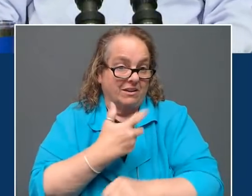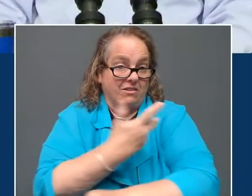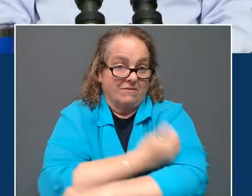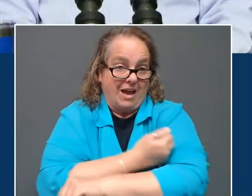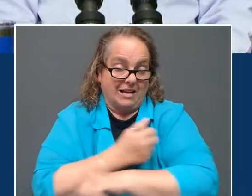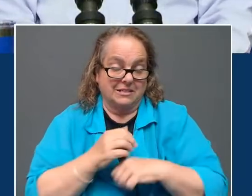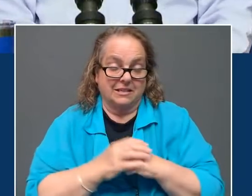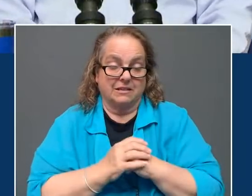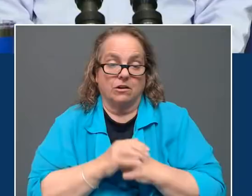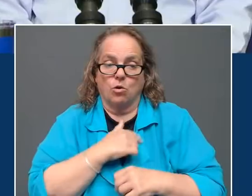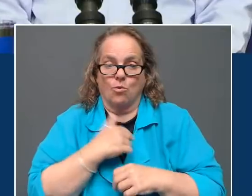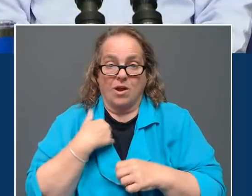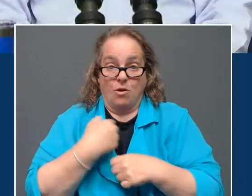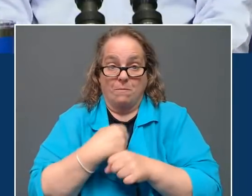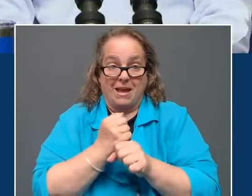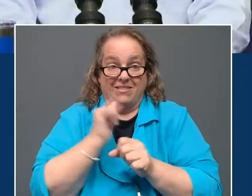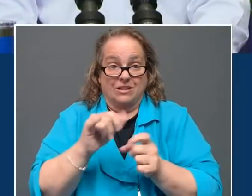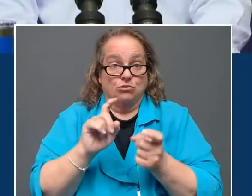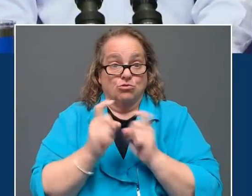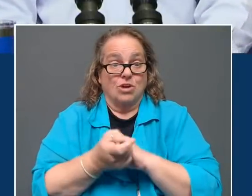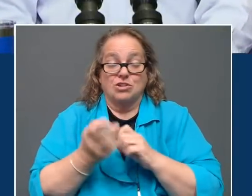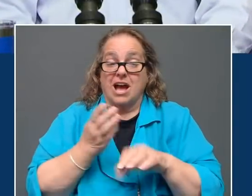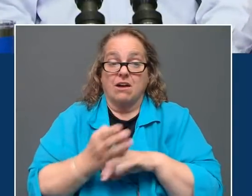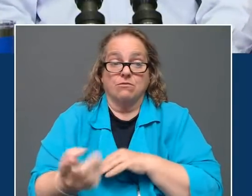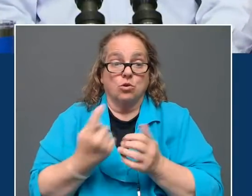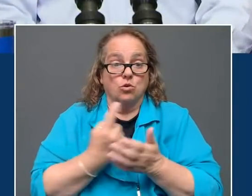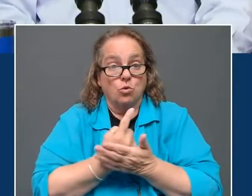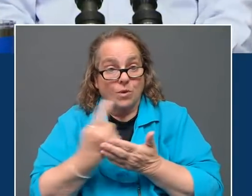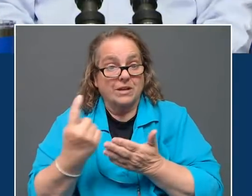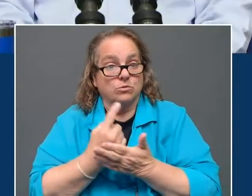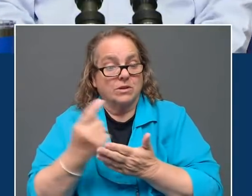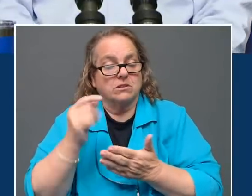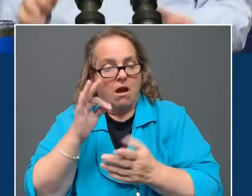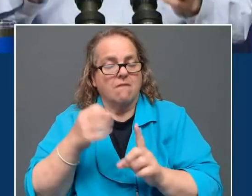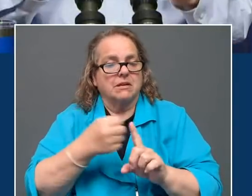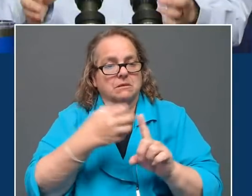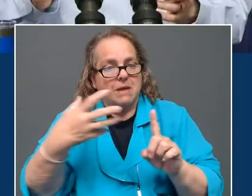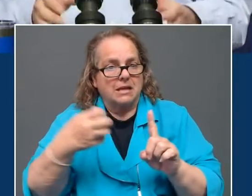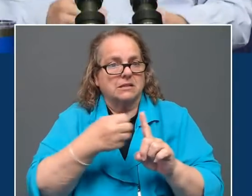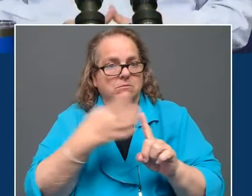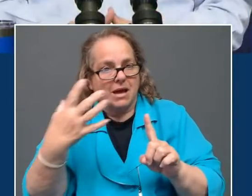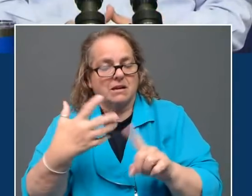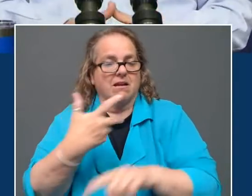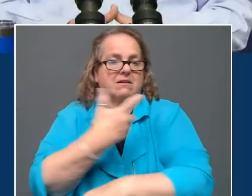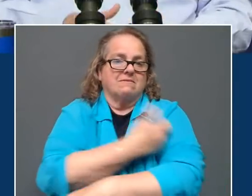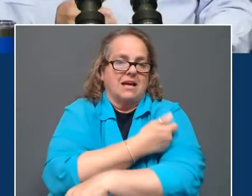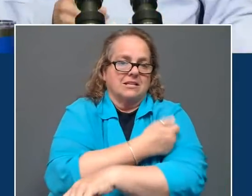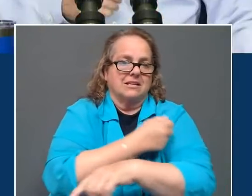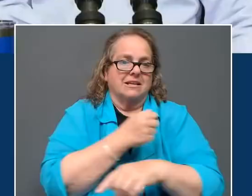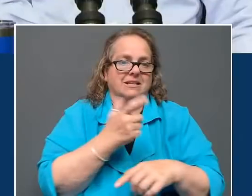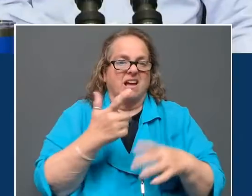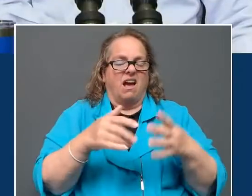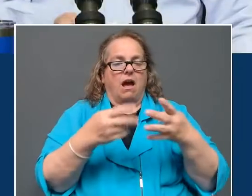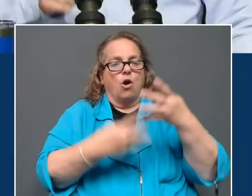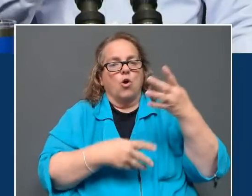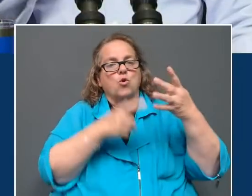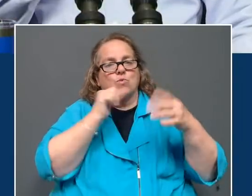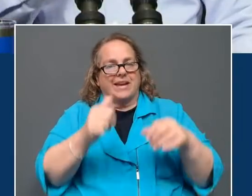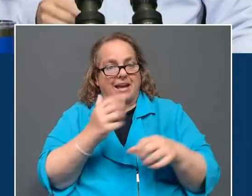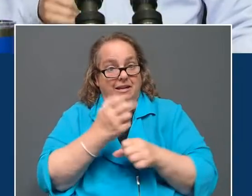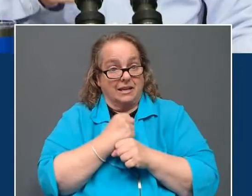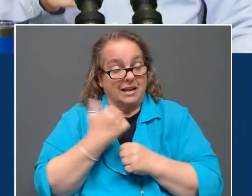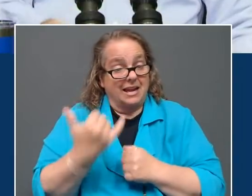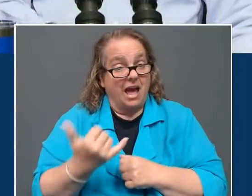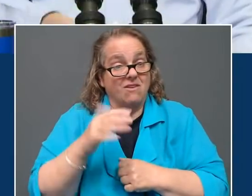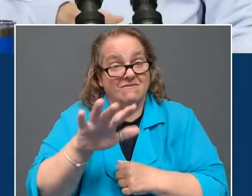making this change after weeks of expanded vaccine eligibility. There are now more than 500 vaccine sites across the Commonwealth,